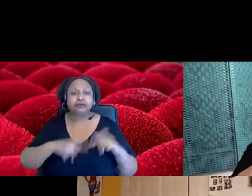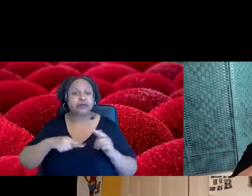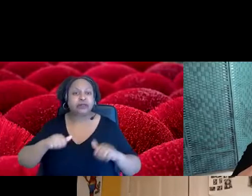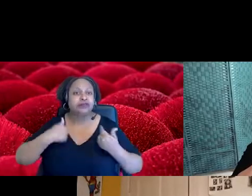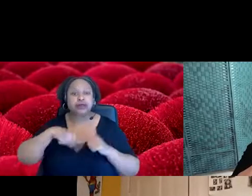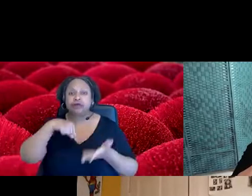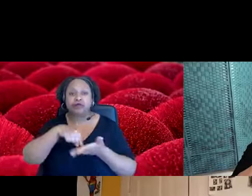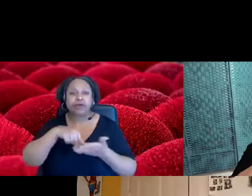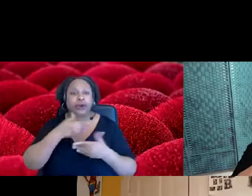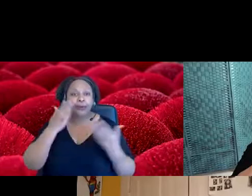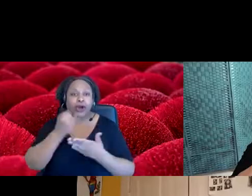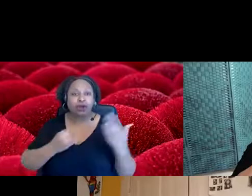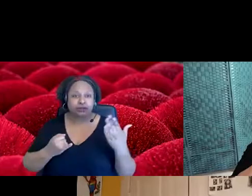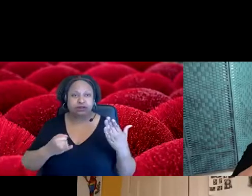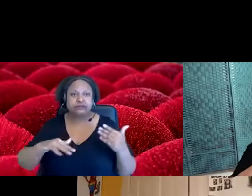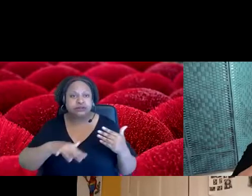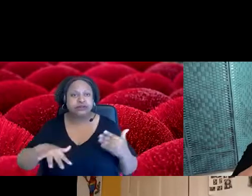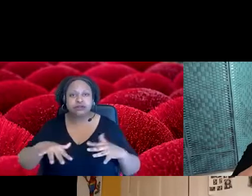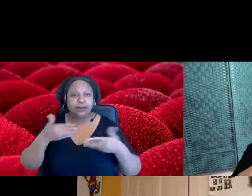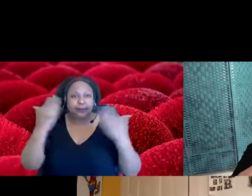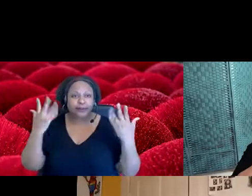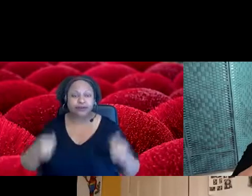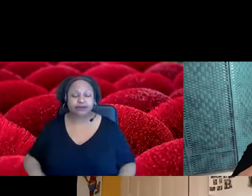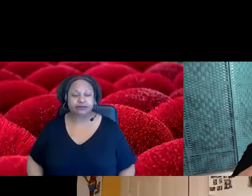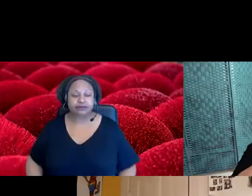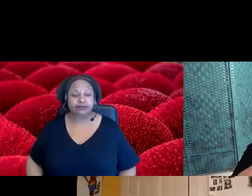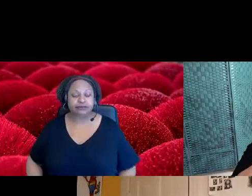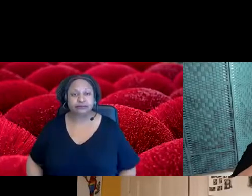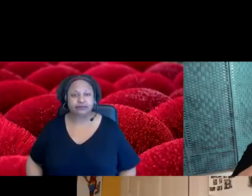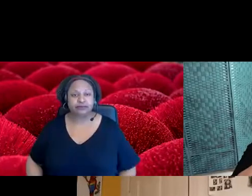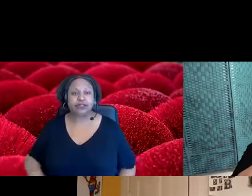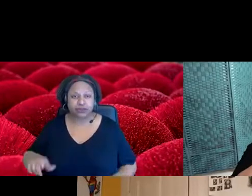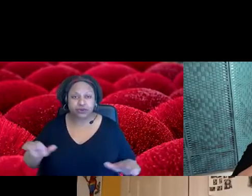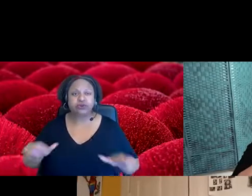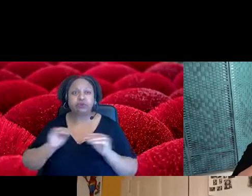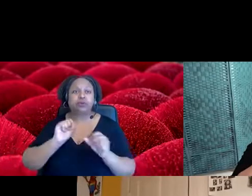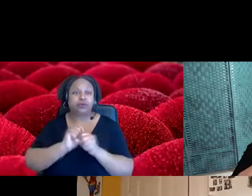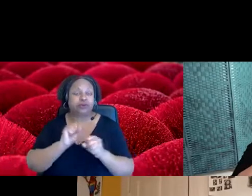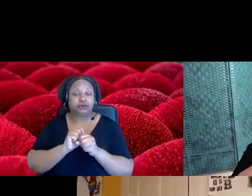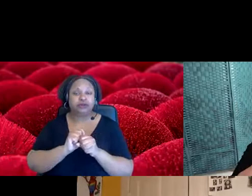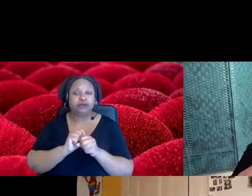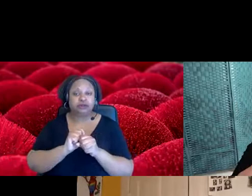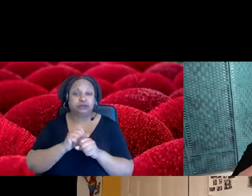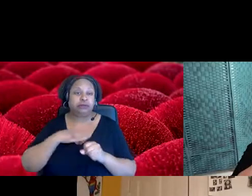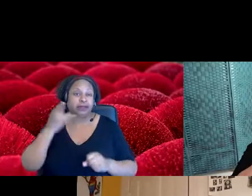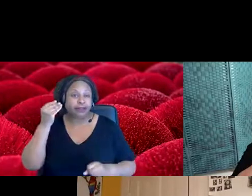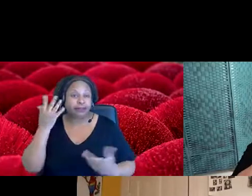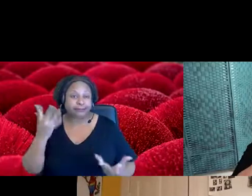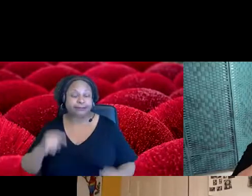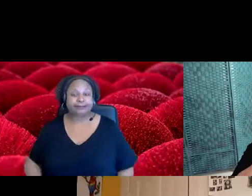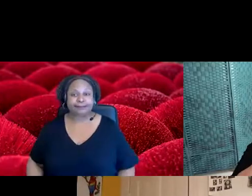be an art scene at all. So a lot of work needs to be done in that area, as far as I can see.